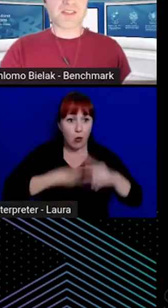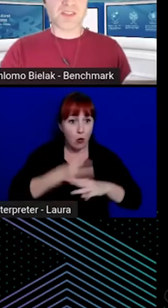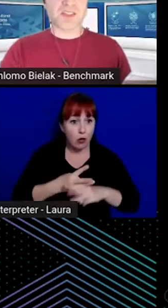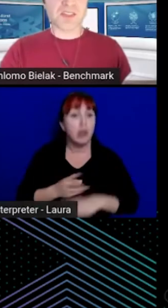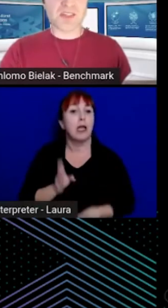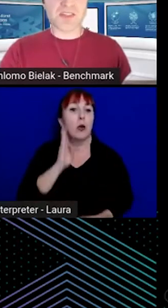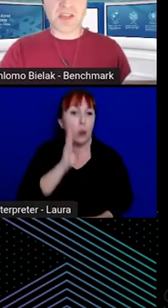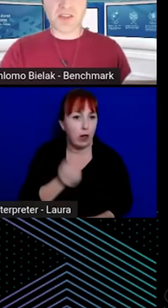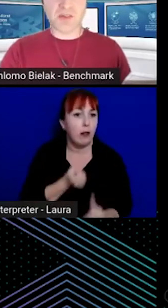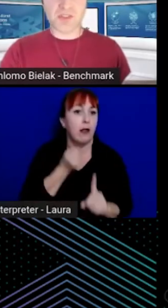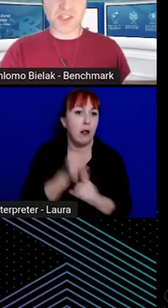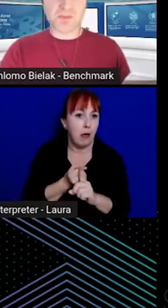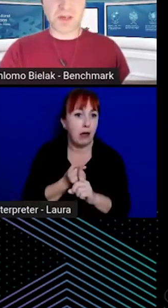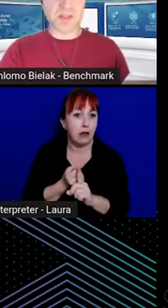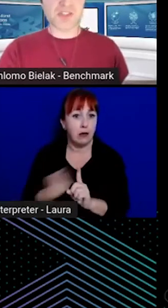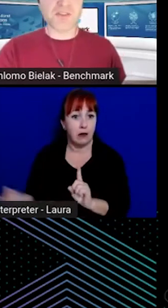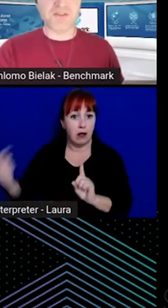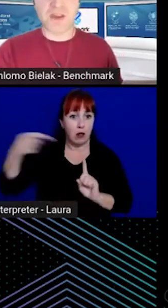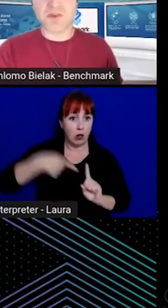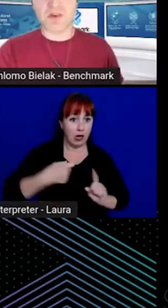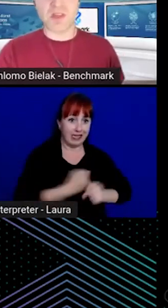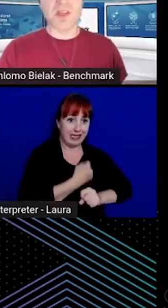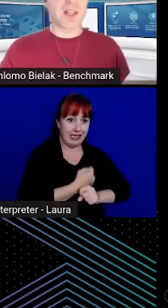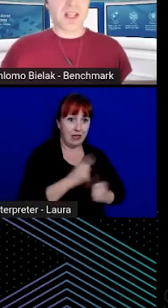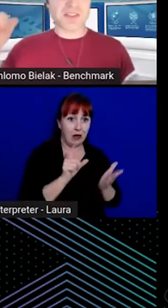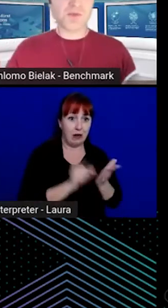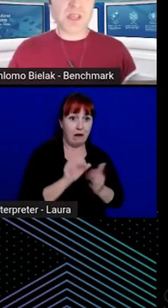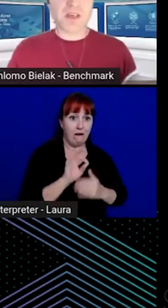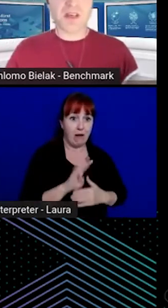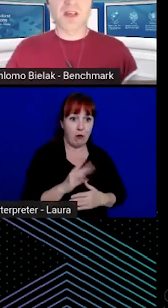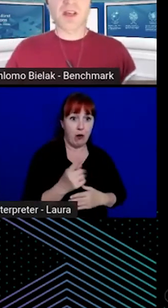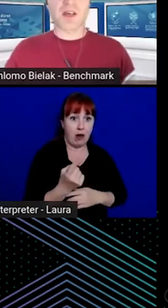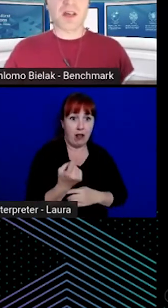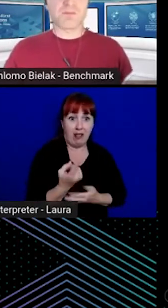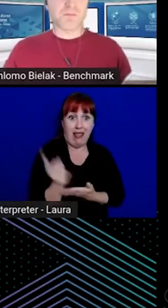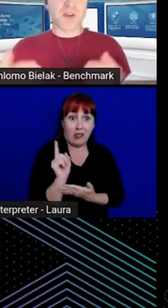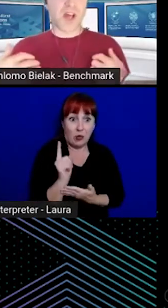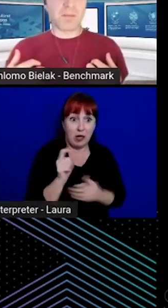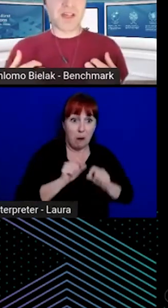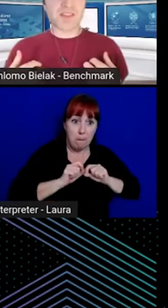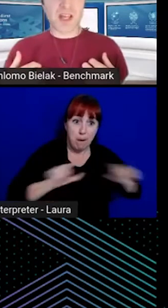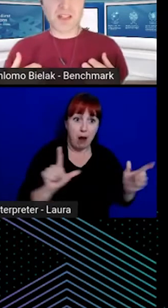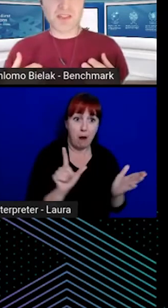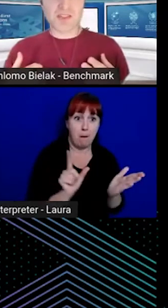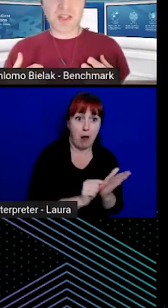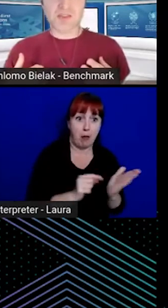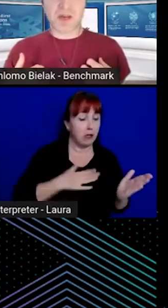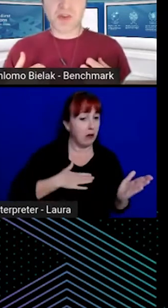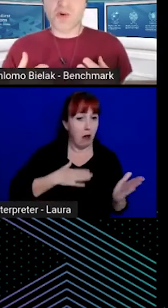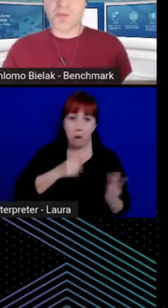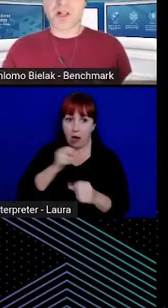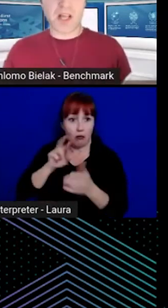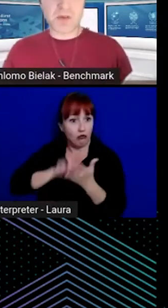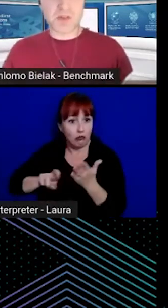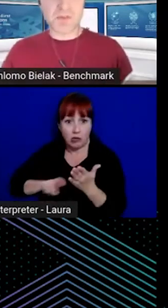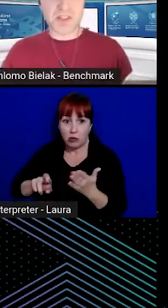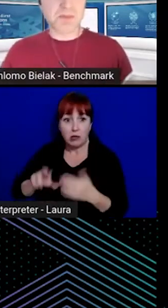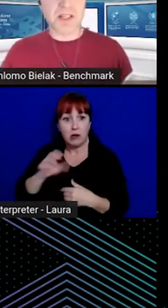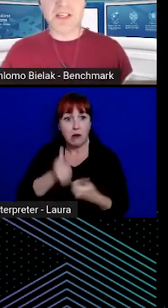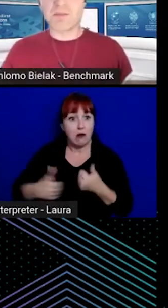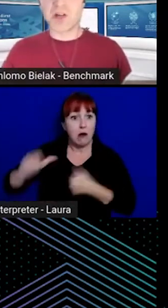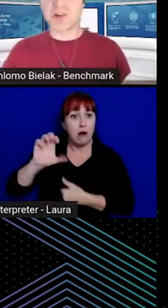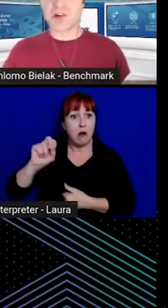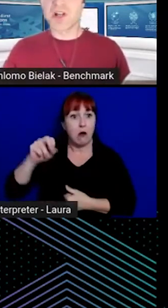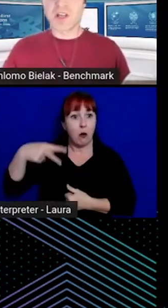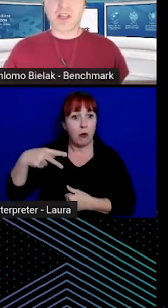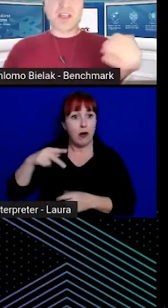back to the statistics here that was just published in February last week, they're not my stats. It's by the Corporate Climate